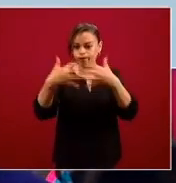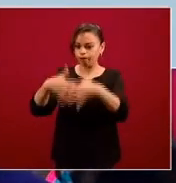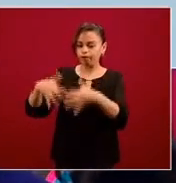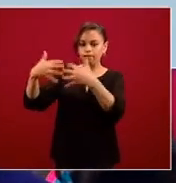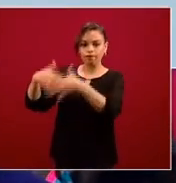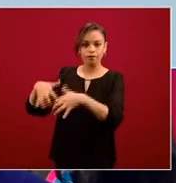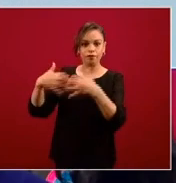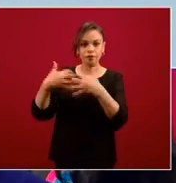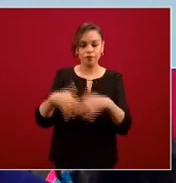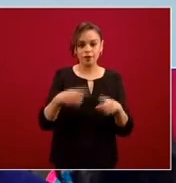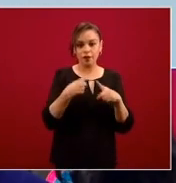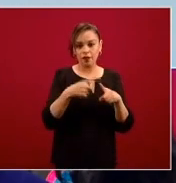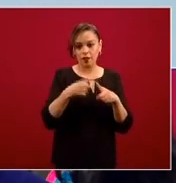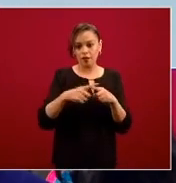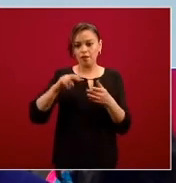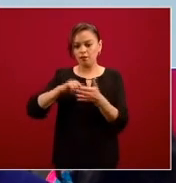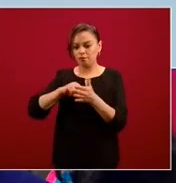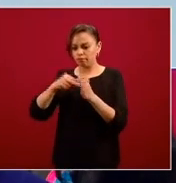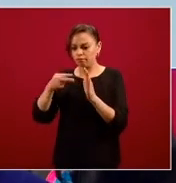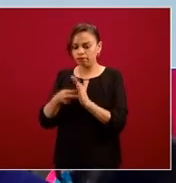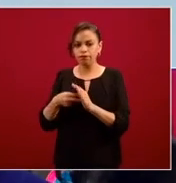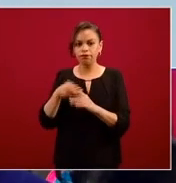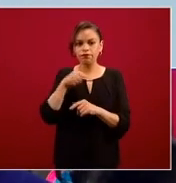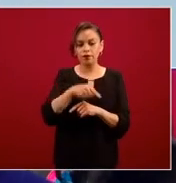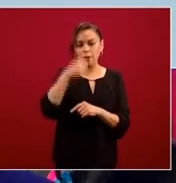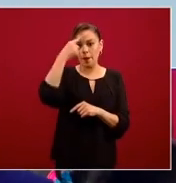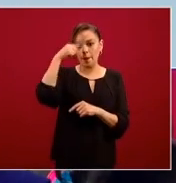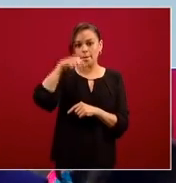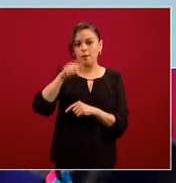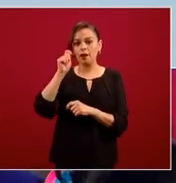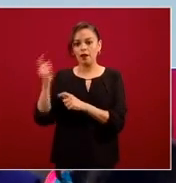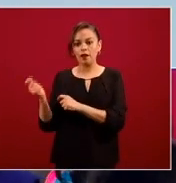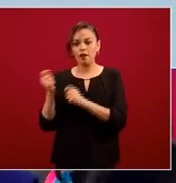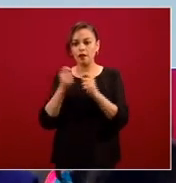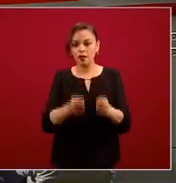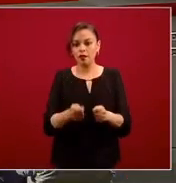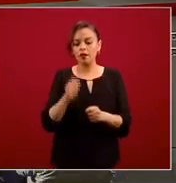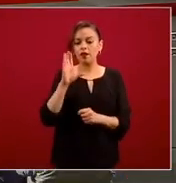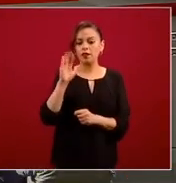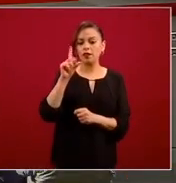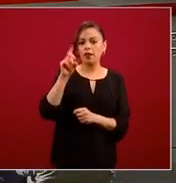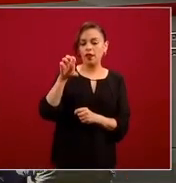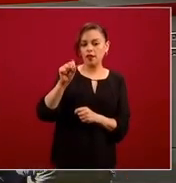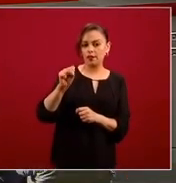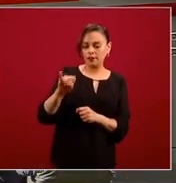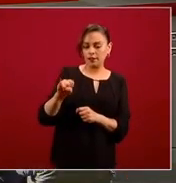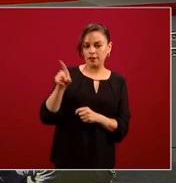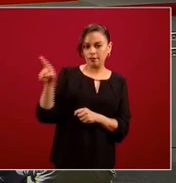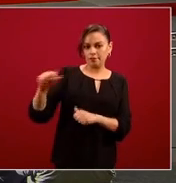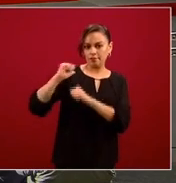these together and following all the engineering plans that are being confirmed at the moment.